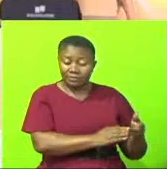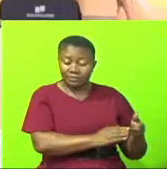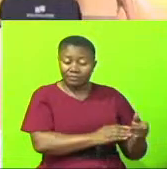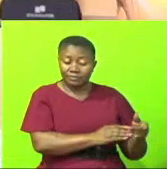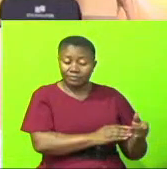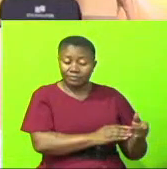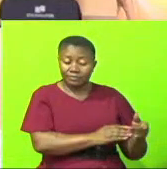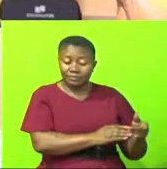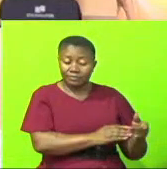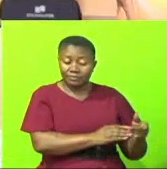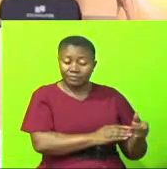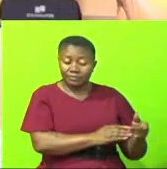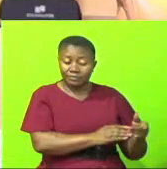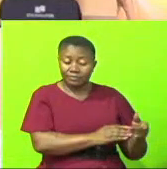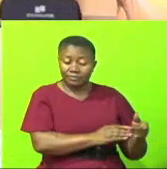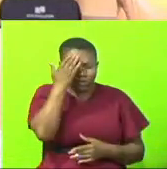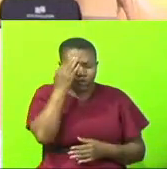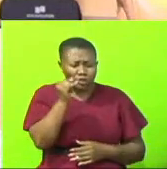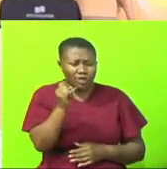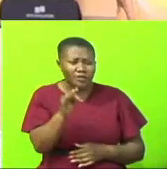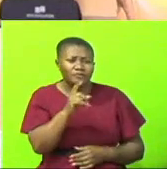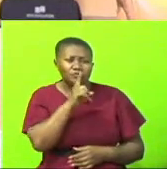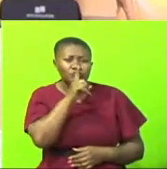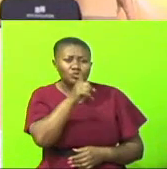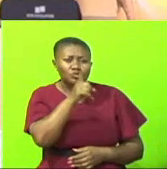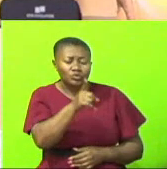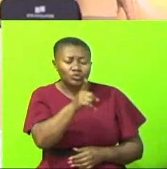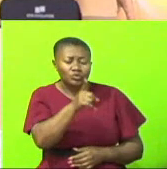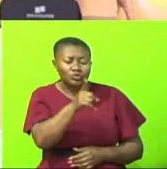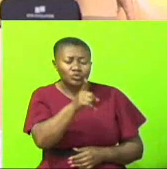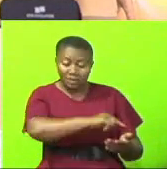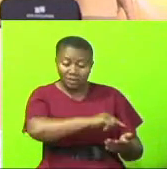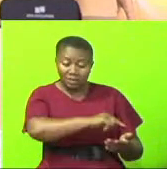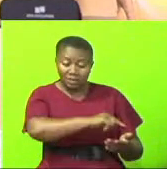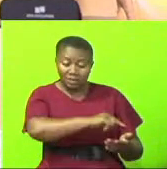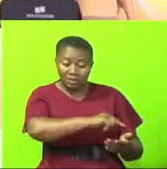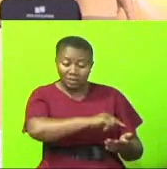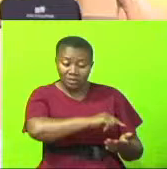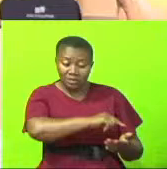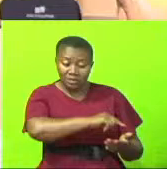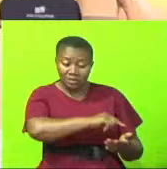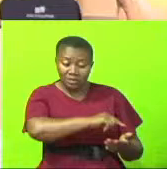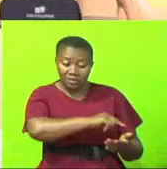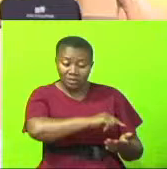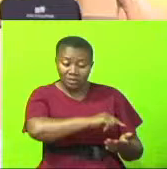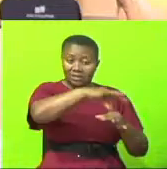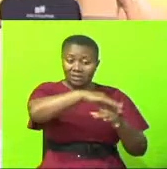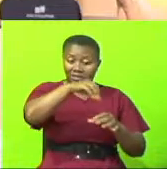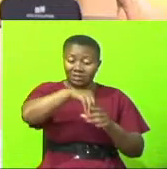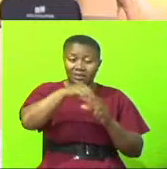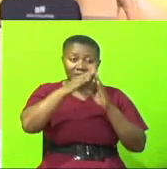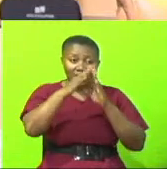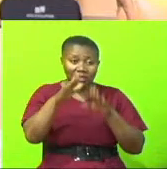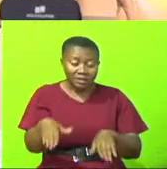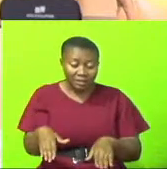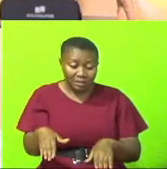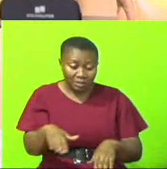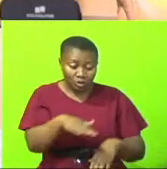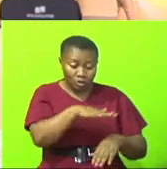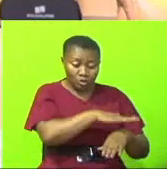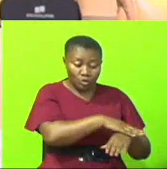Is it true that these members elected into this House on the ticket of the two major political